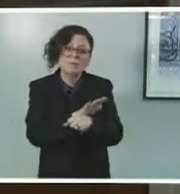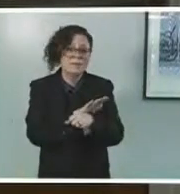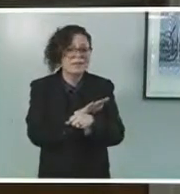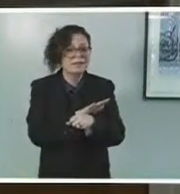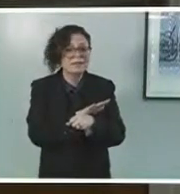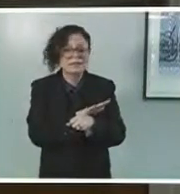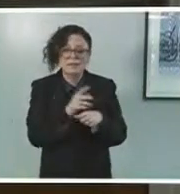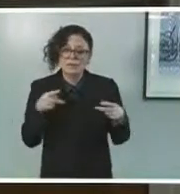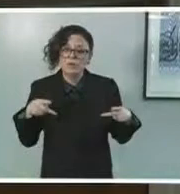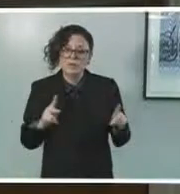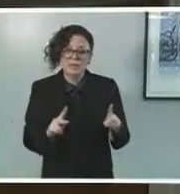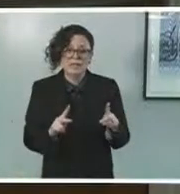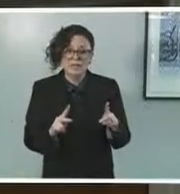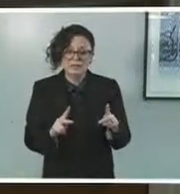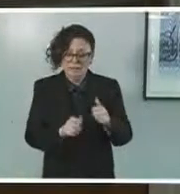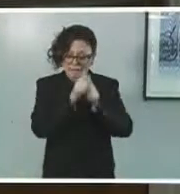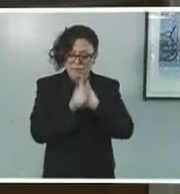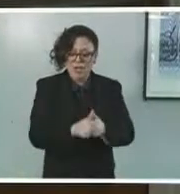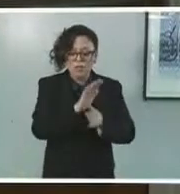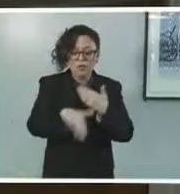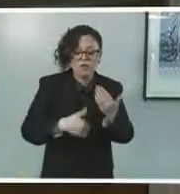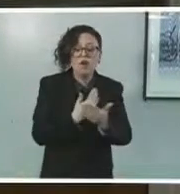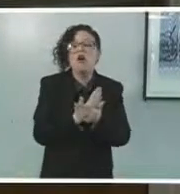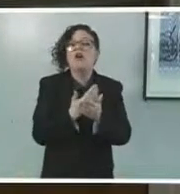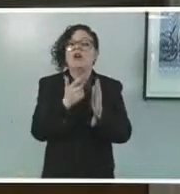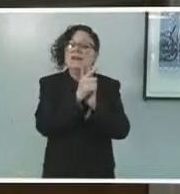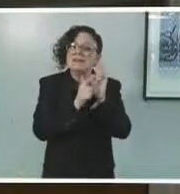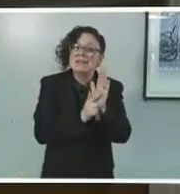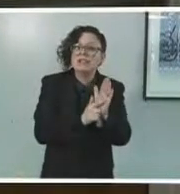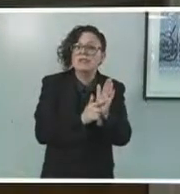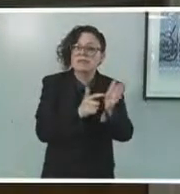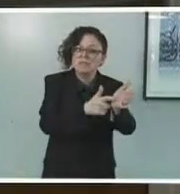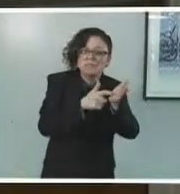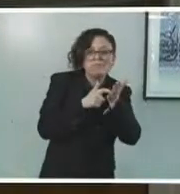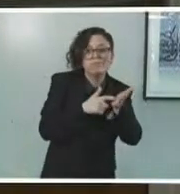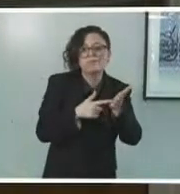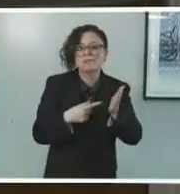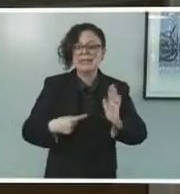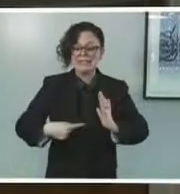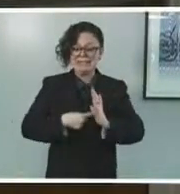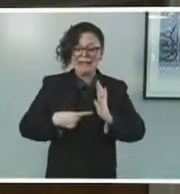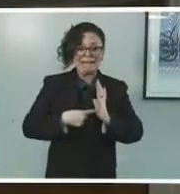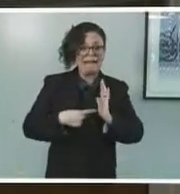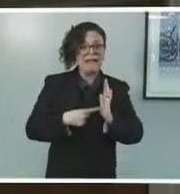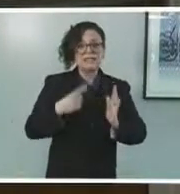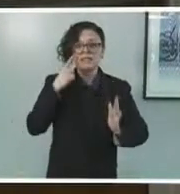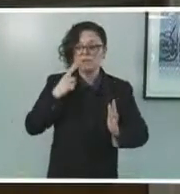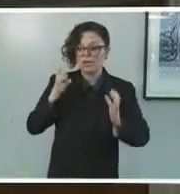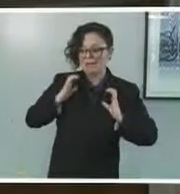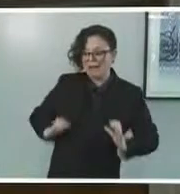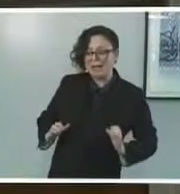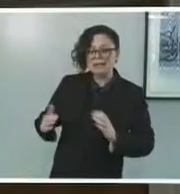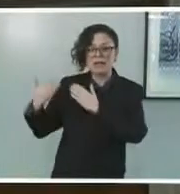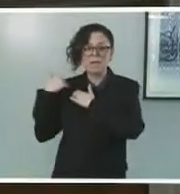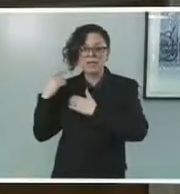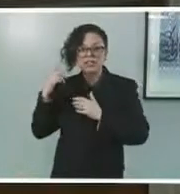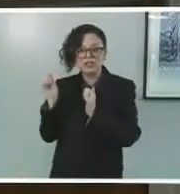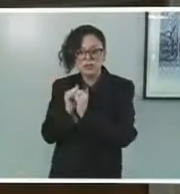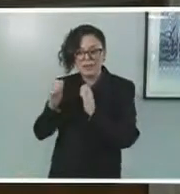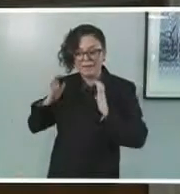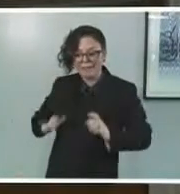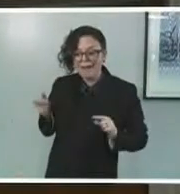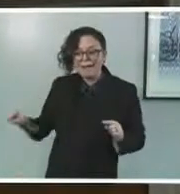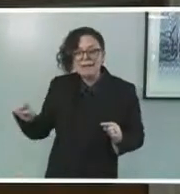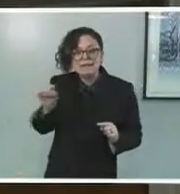with all legal mandates, right? So whether that be deadlines, obligations to clients regarded to deadlines, requirements that you